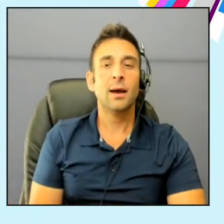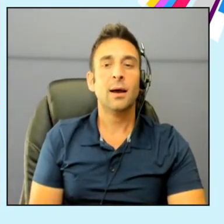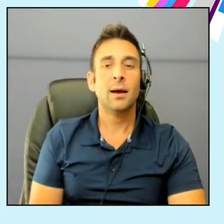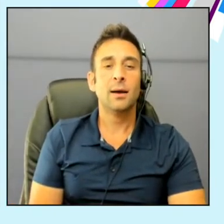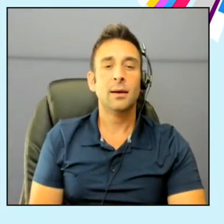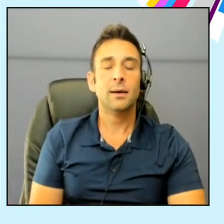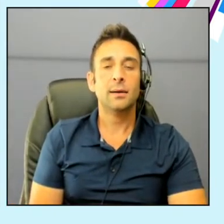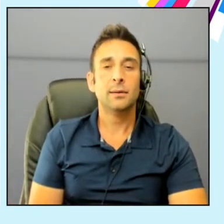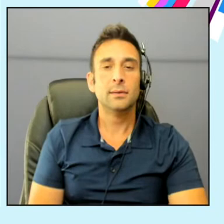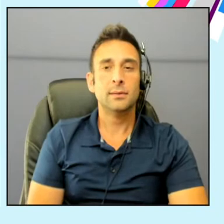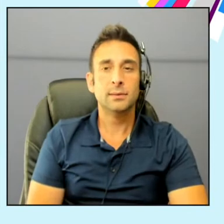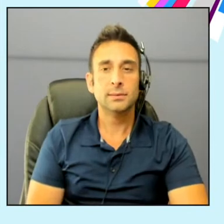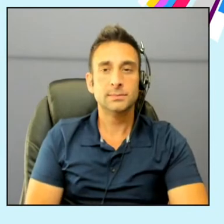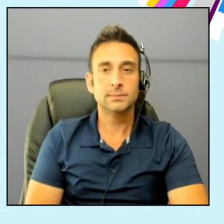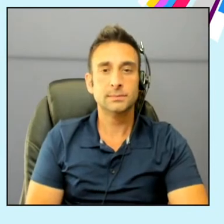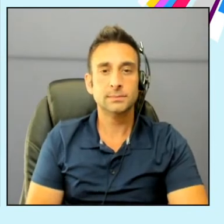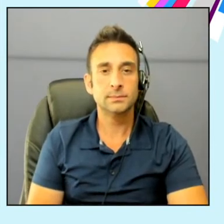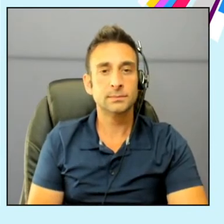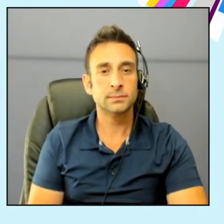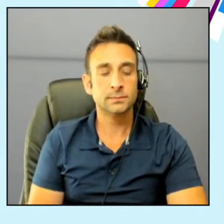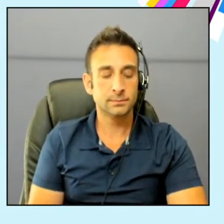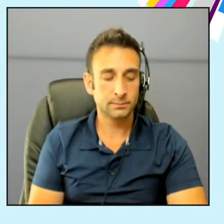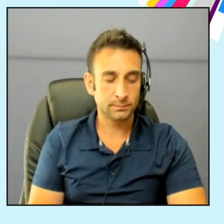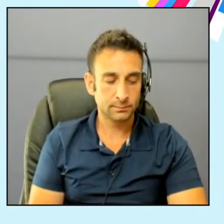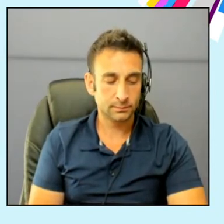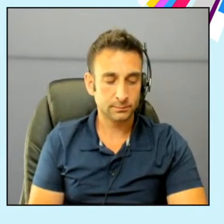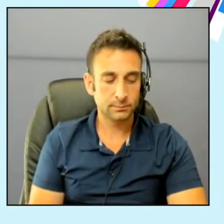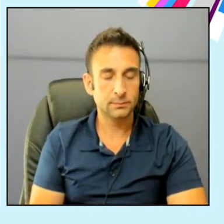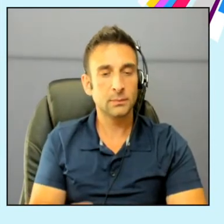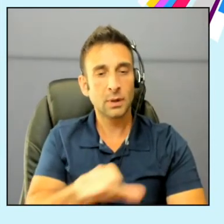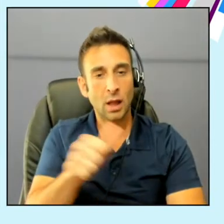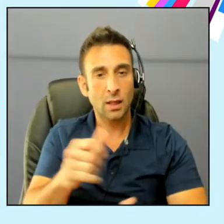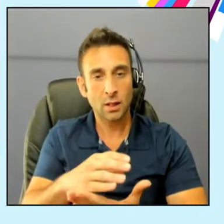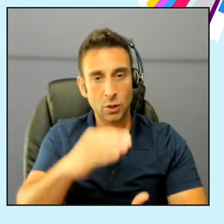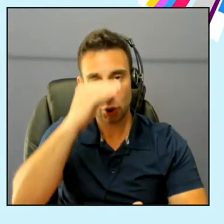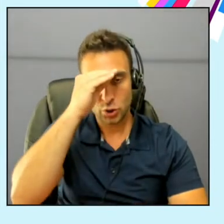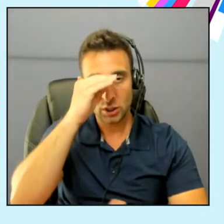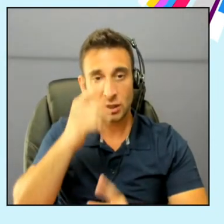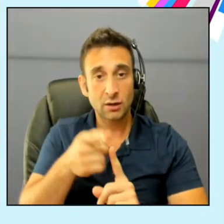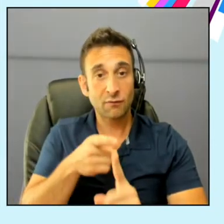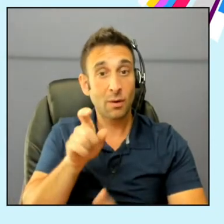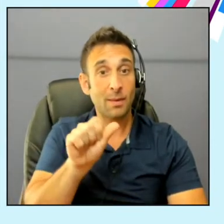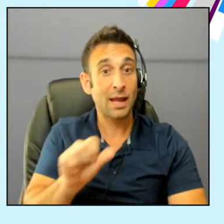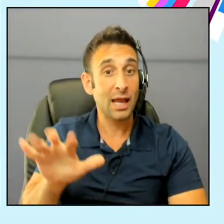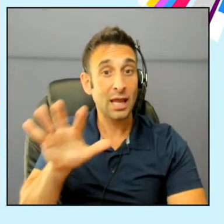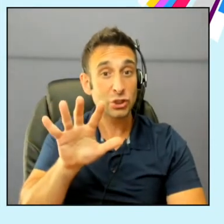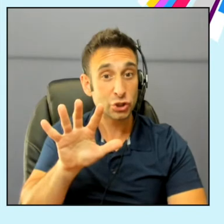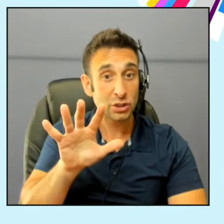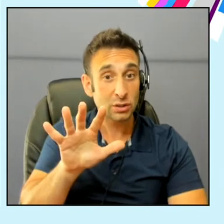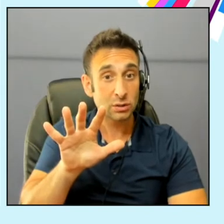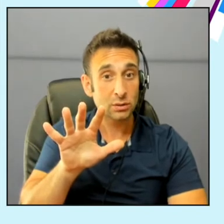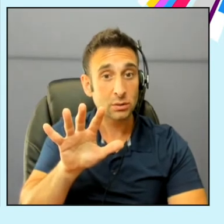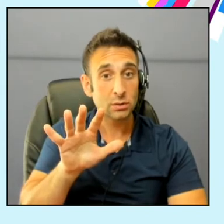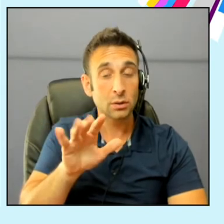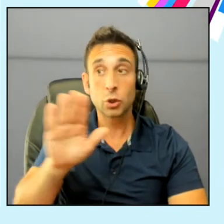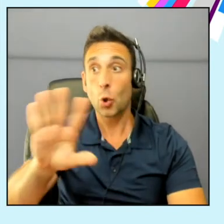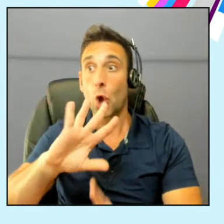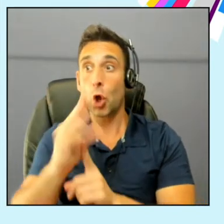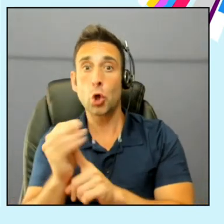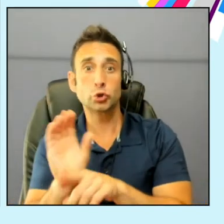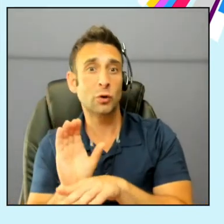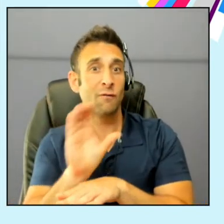another learning from Asia, again, stop putting your culture on top of the rest. Like, I can't just